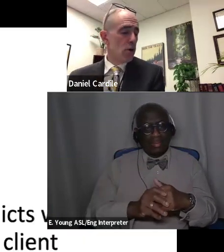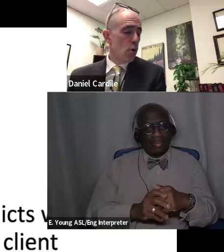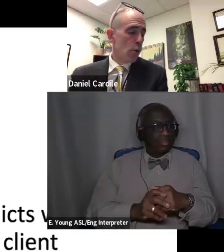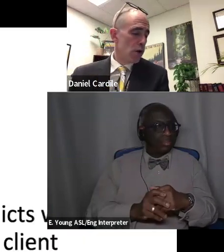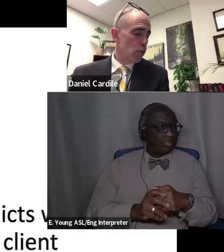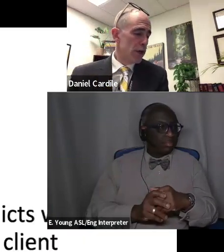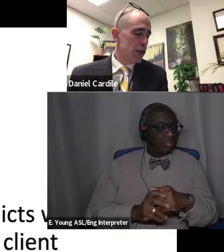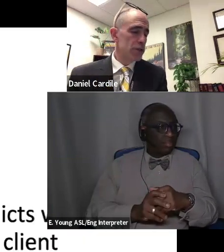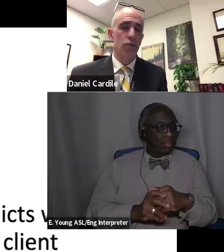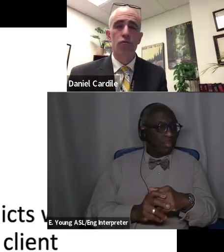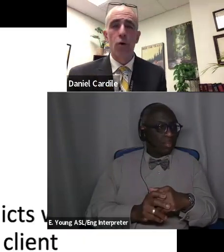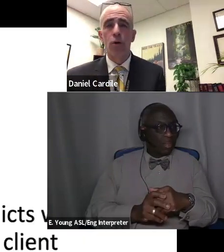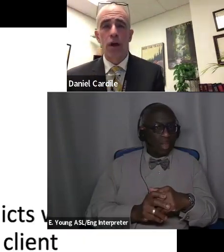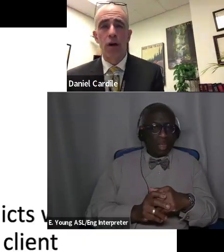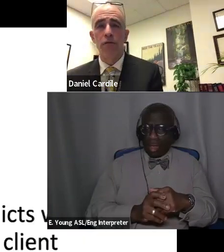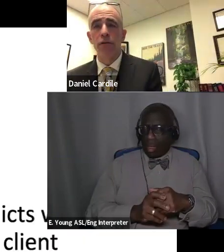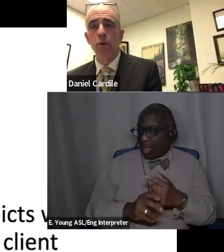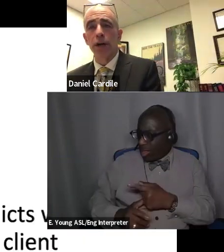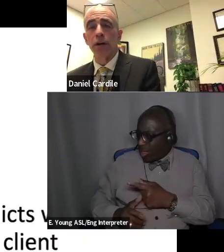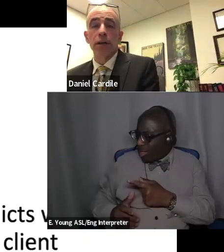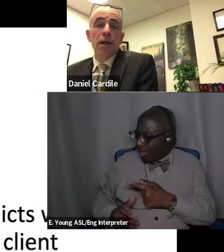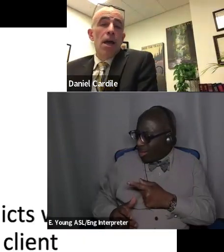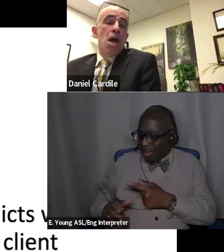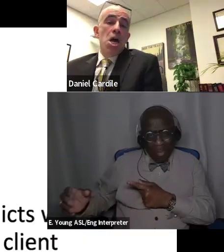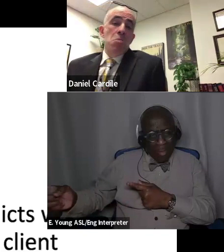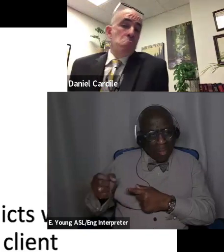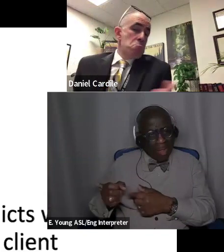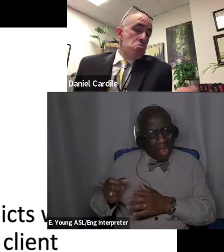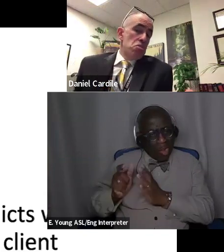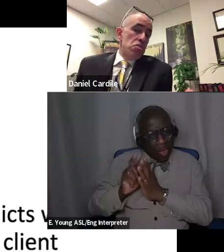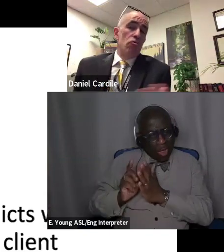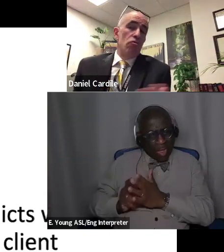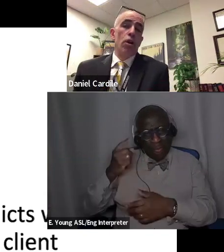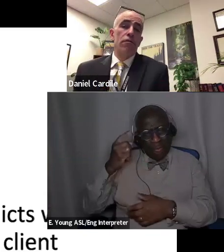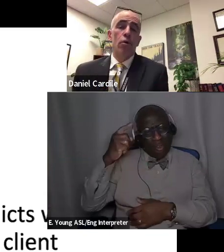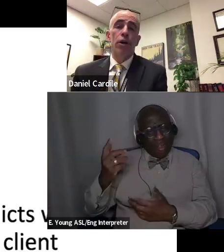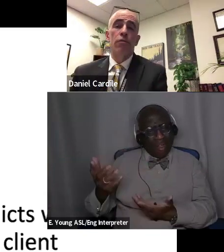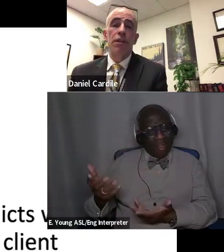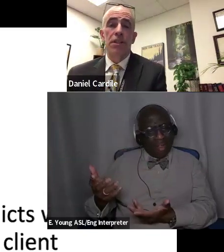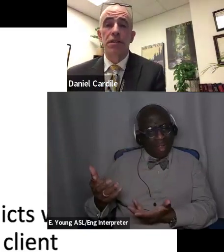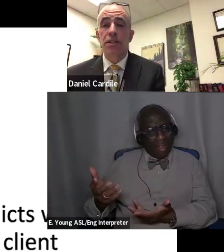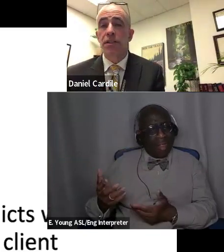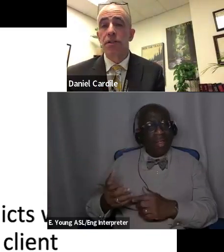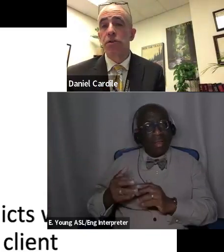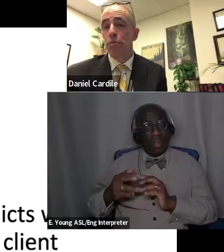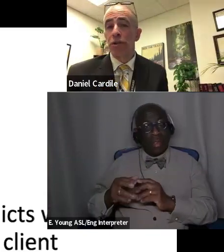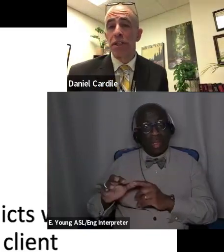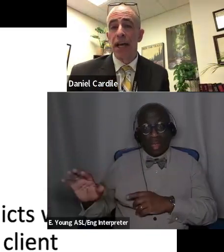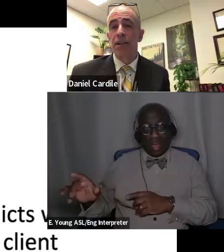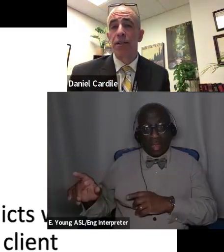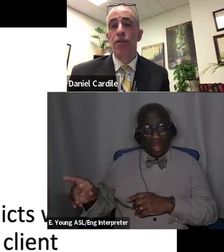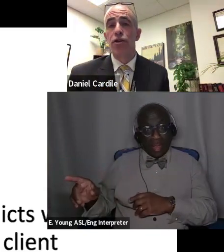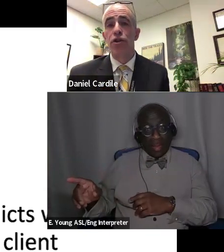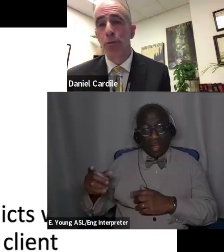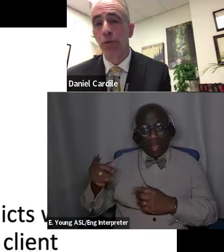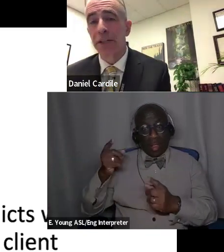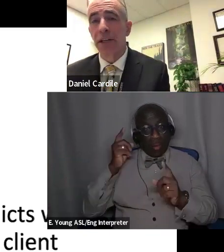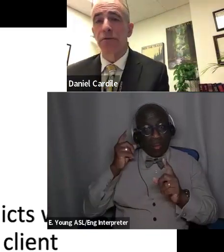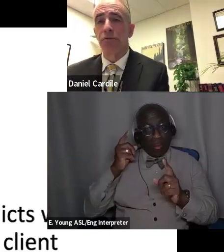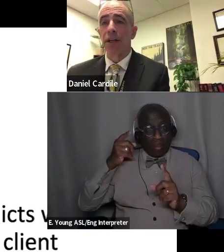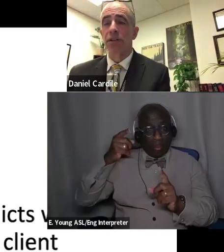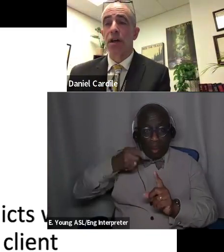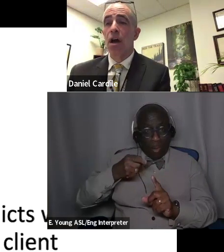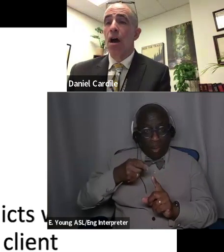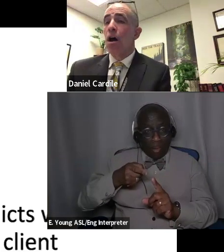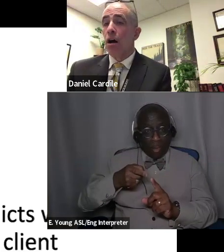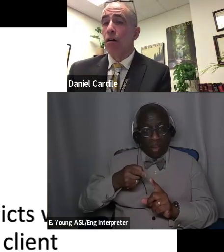Great. Well, what is the role of the lawyer? The role of the lawyer in this instance is to protect the due